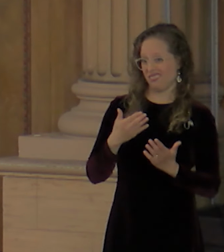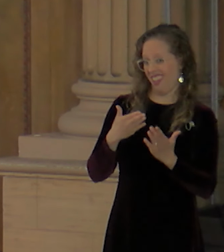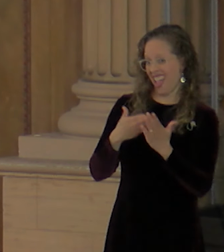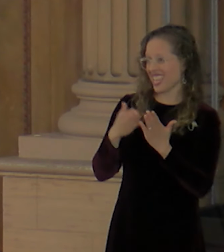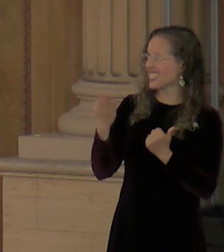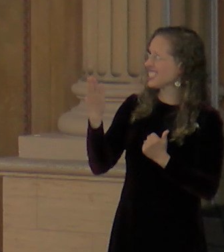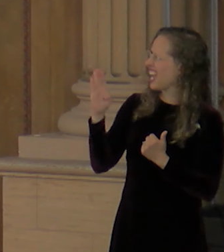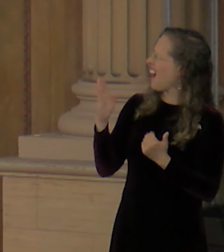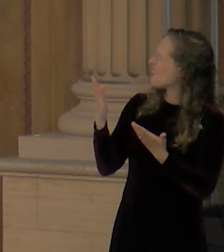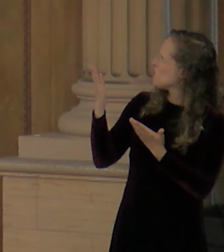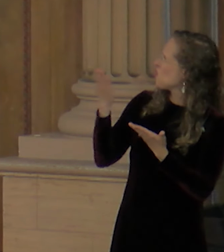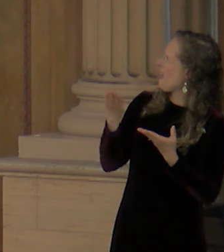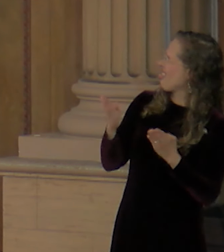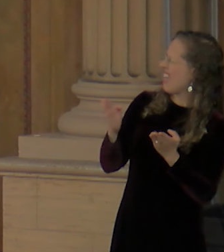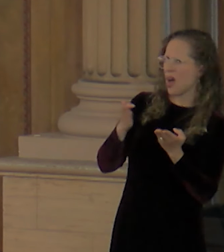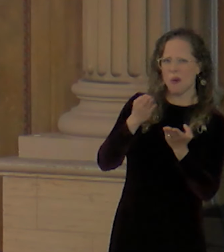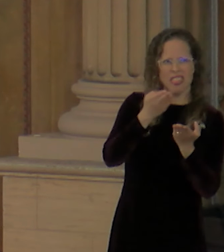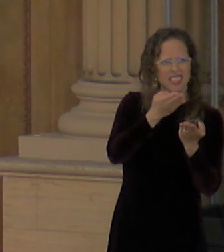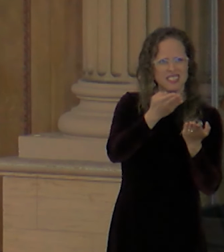God who would allow this in his creation.